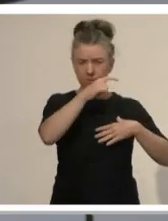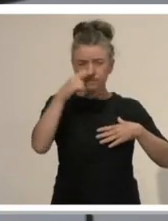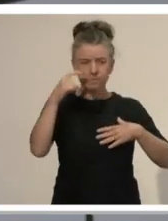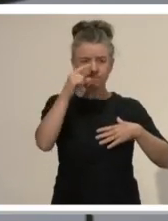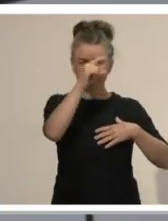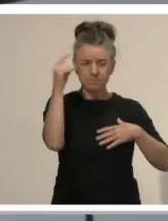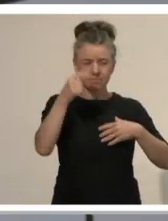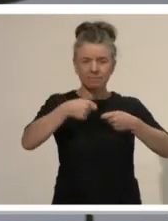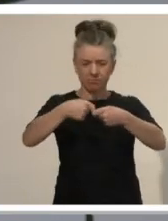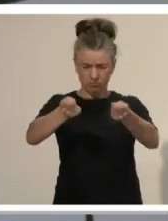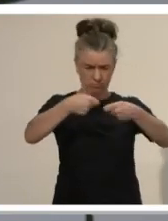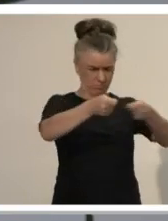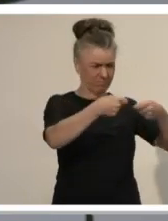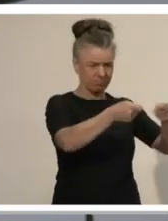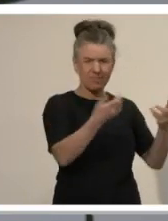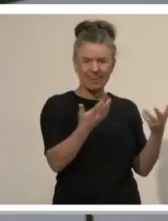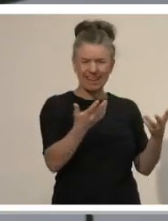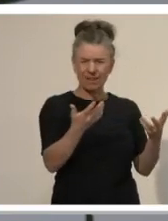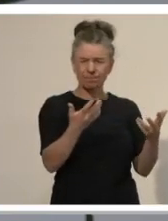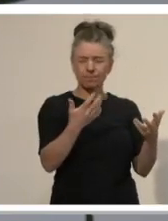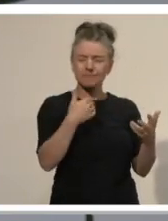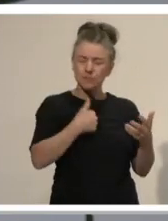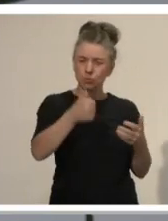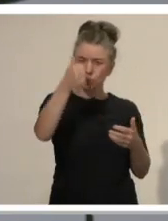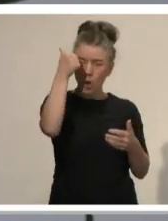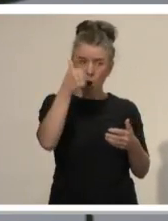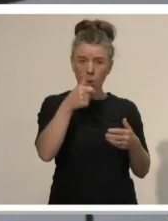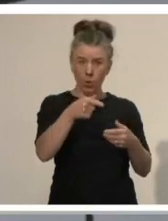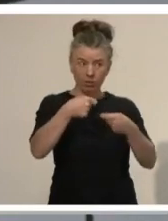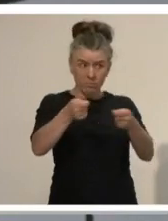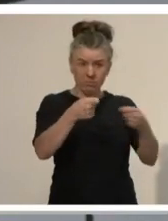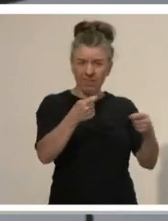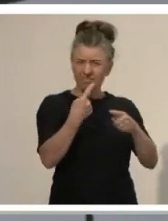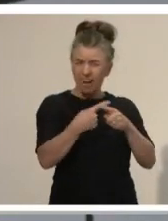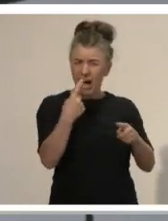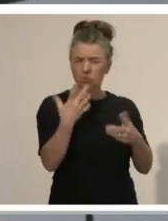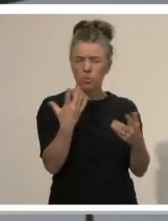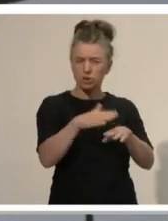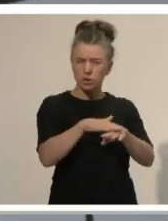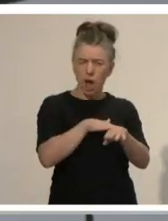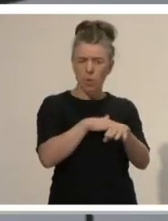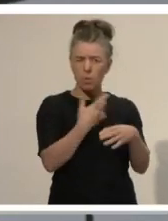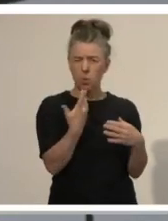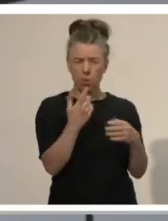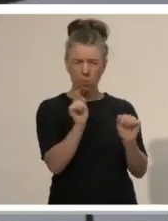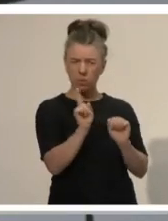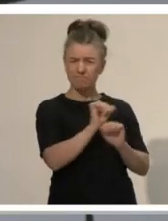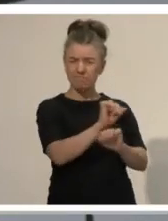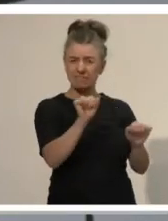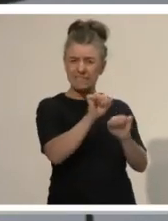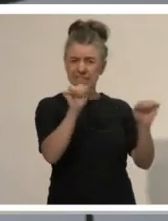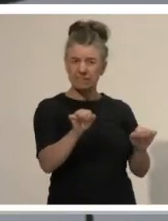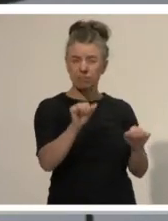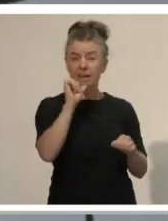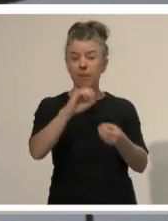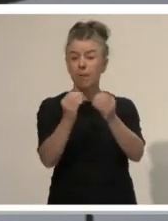get an idea of what PPE is going out, how quickly they are responding to orders, and how any concerns are dealt with. Thank you, Prime